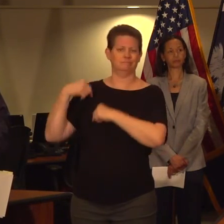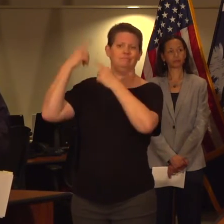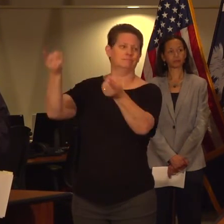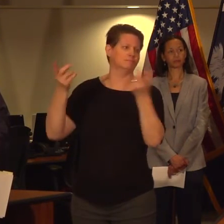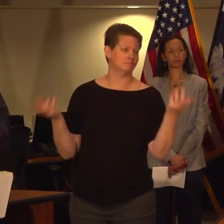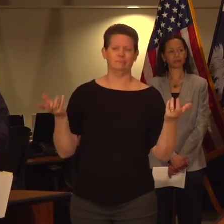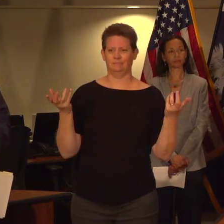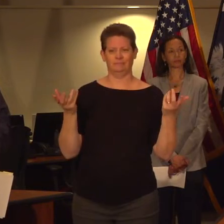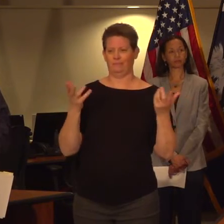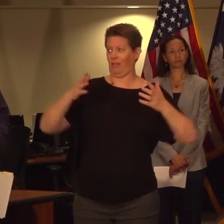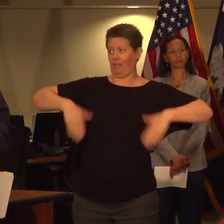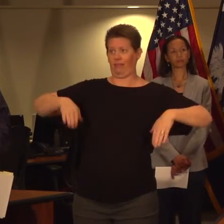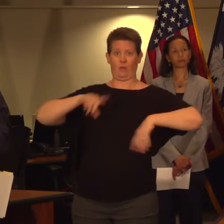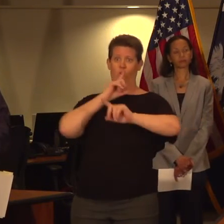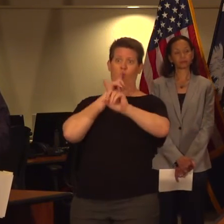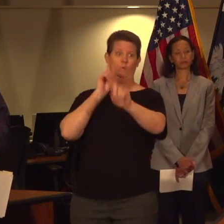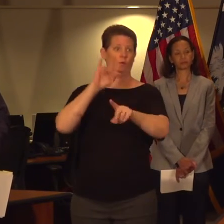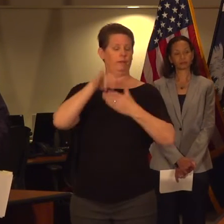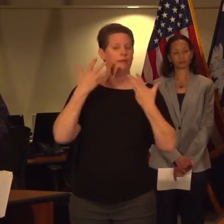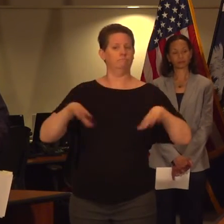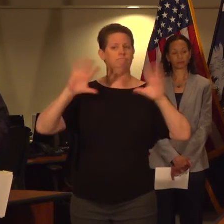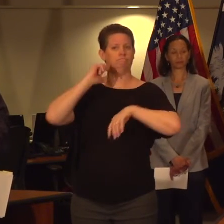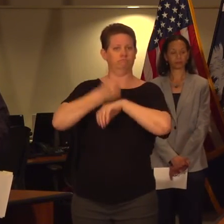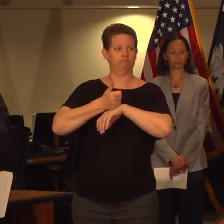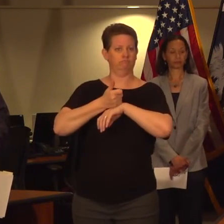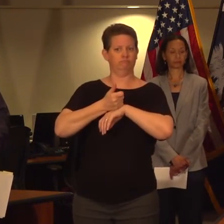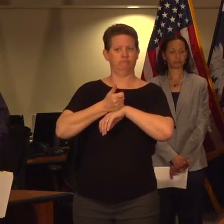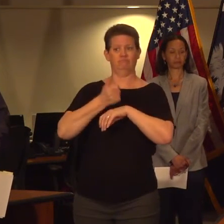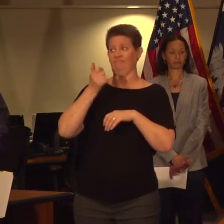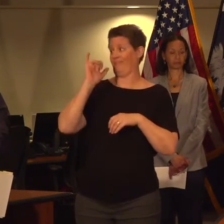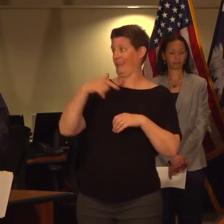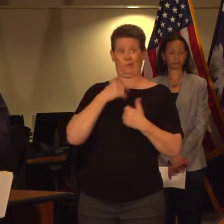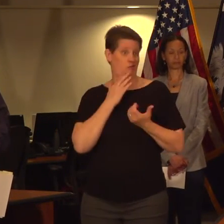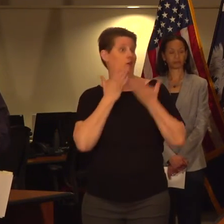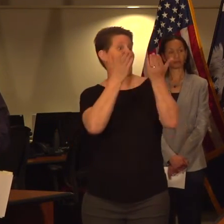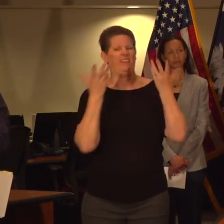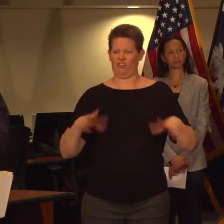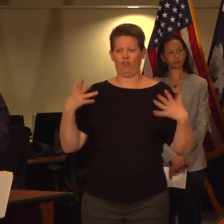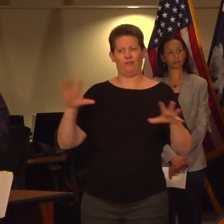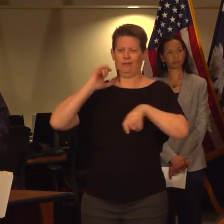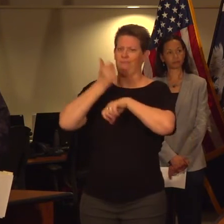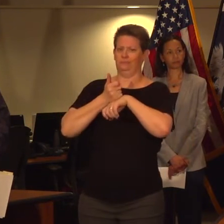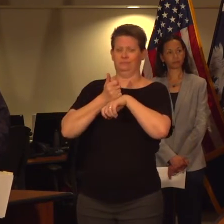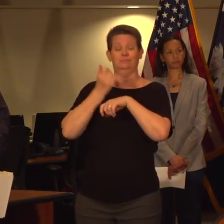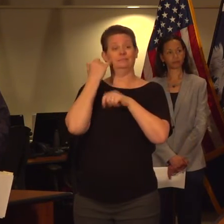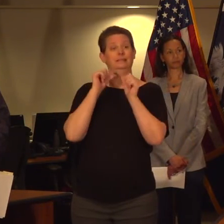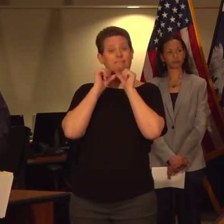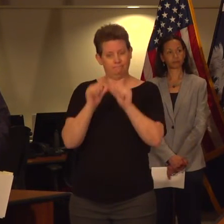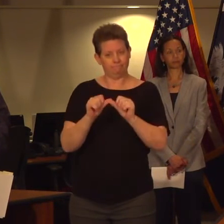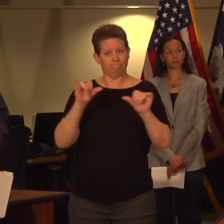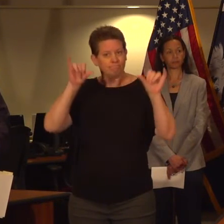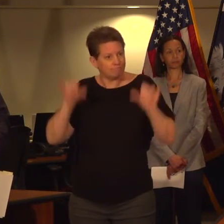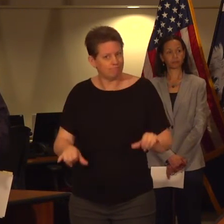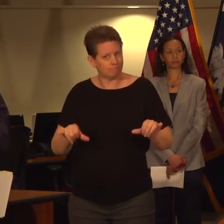without any order or instruction to do so, other than we recommended and urging them to do it. If they'll continue to do as they were doing